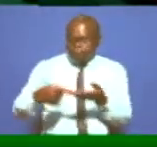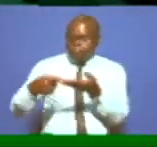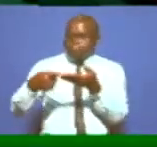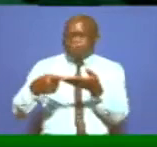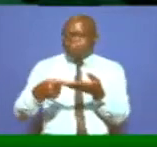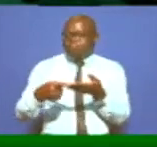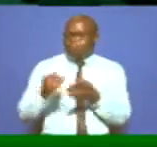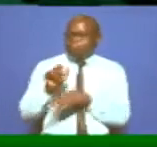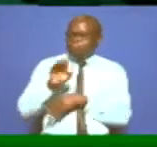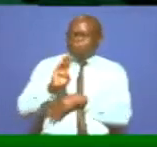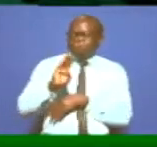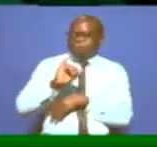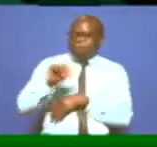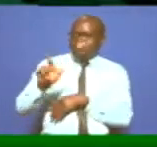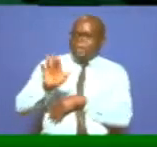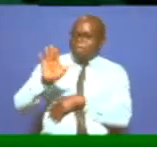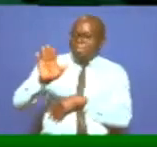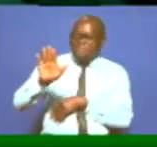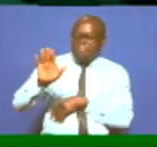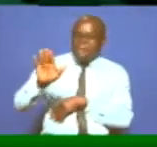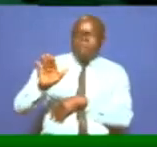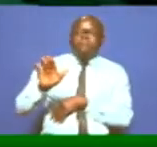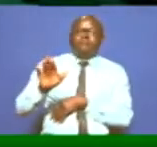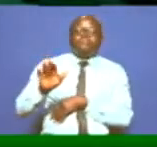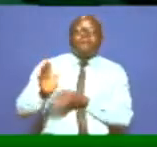his bill this morning.